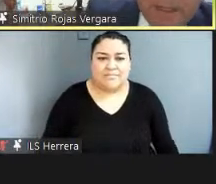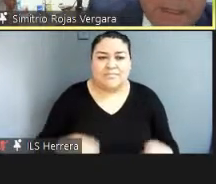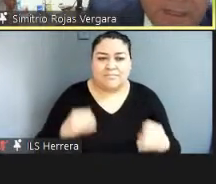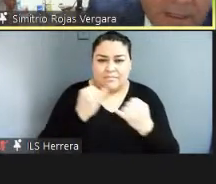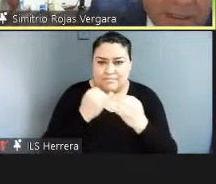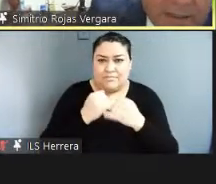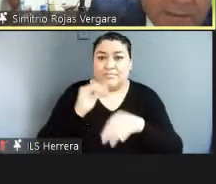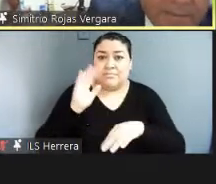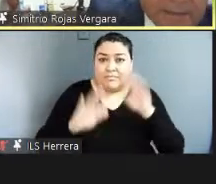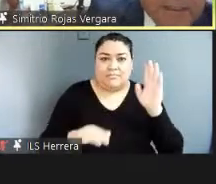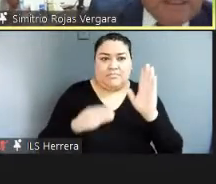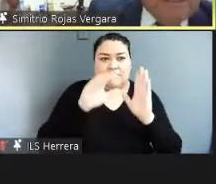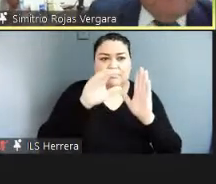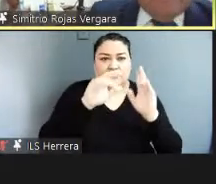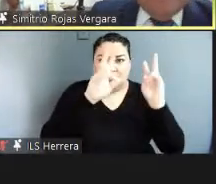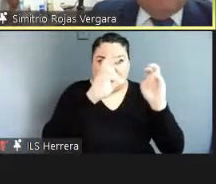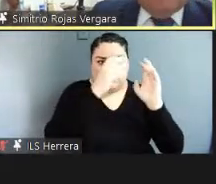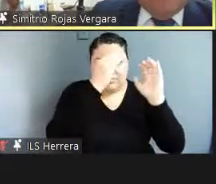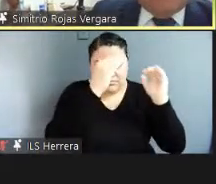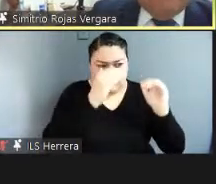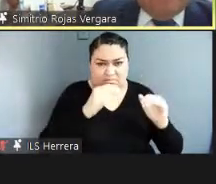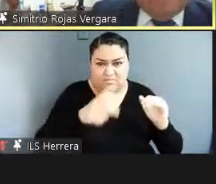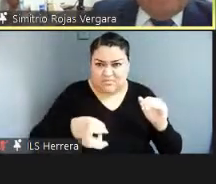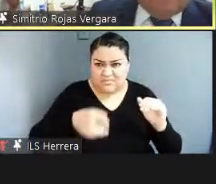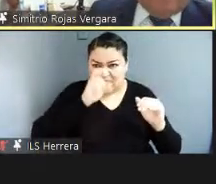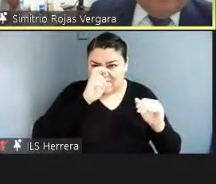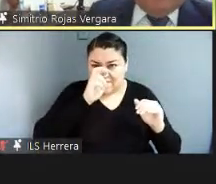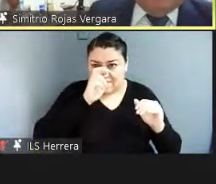flexibility, as we said before.